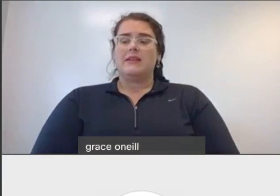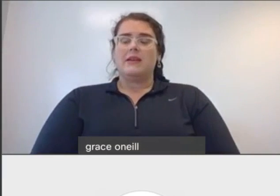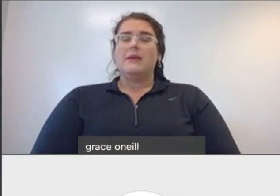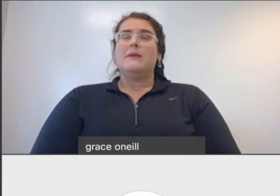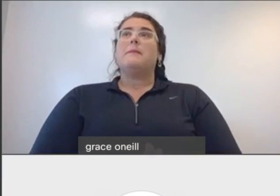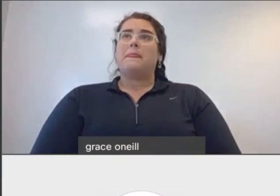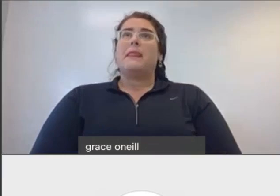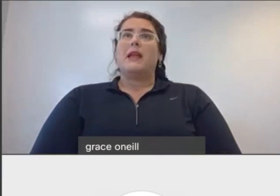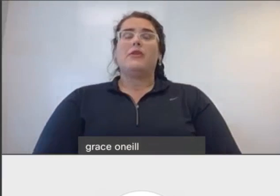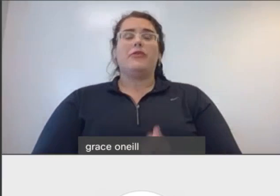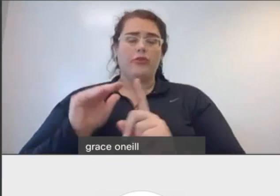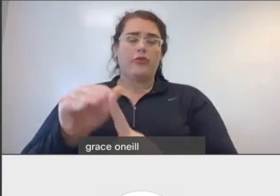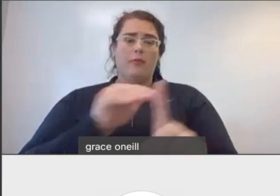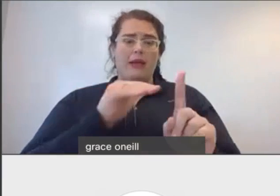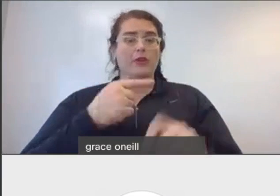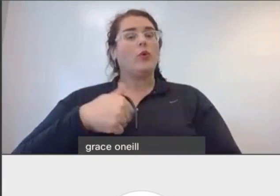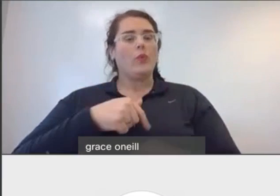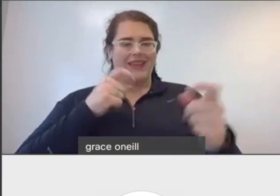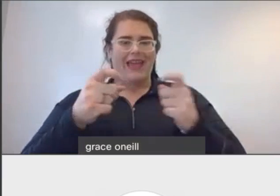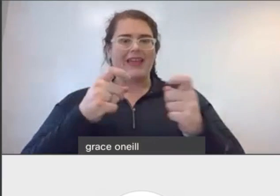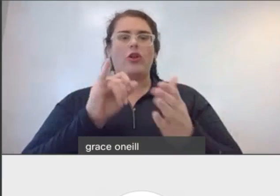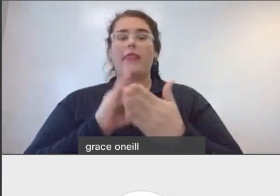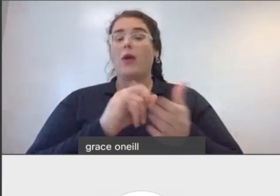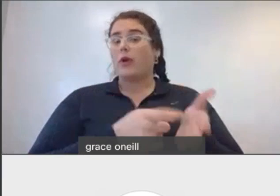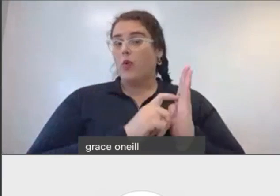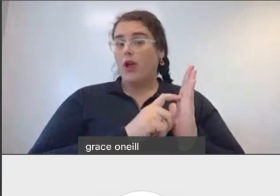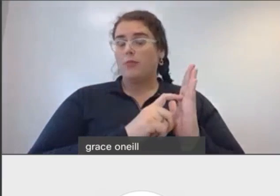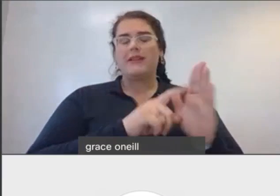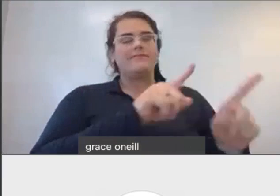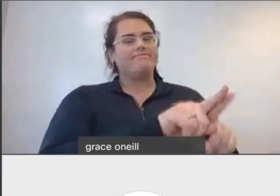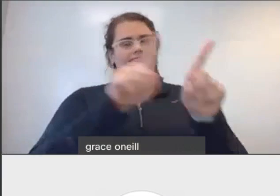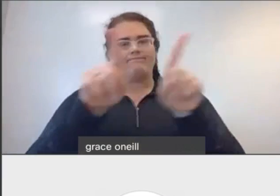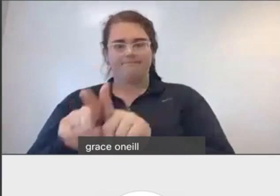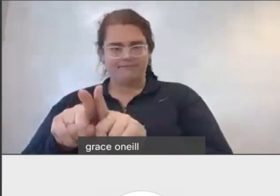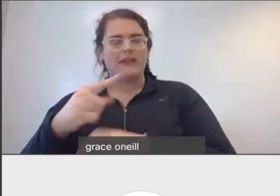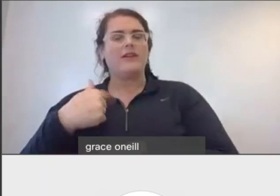we handle this requirement in the same way that we handled the initial